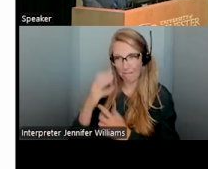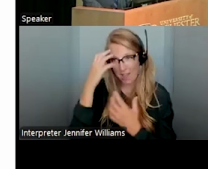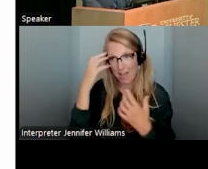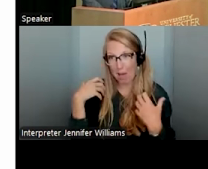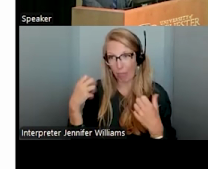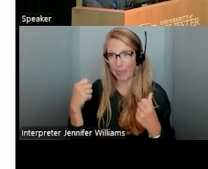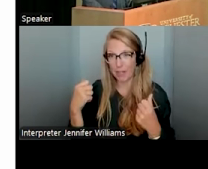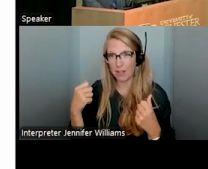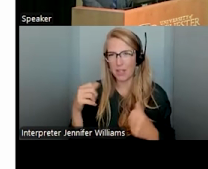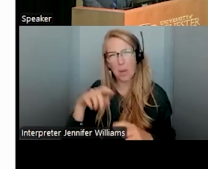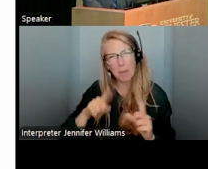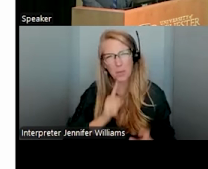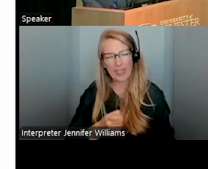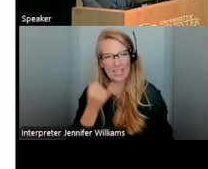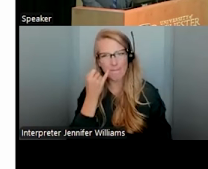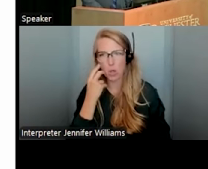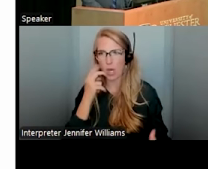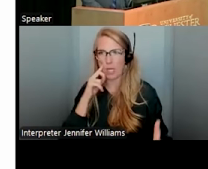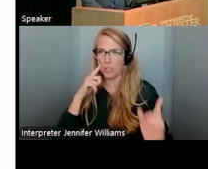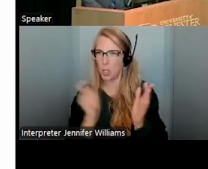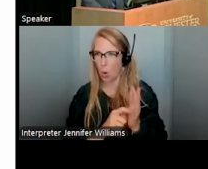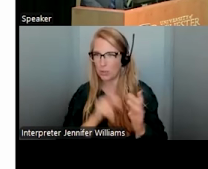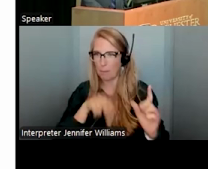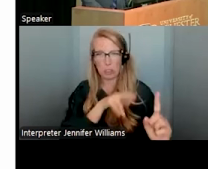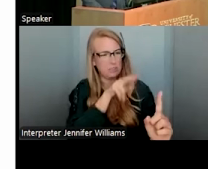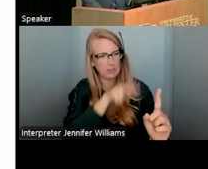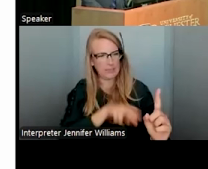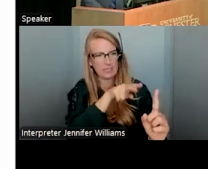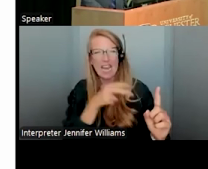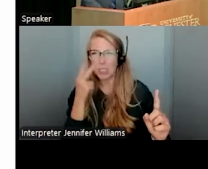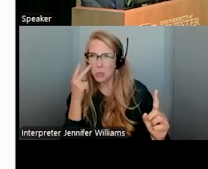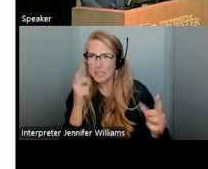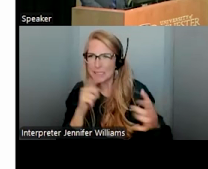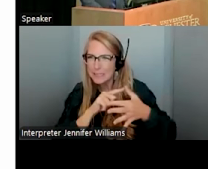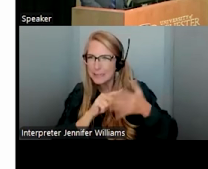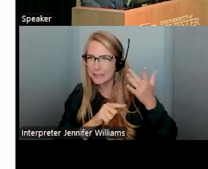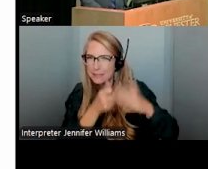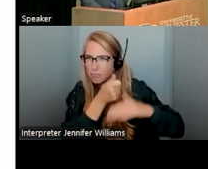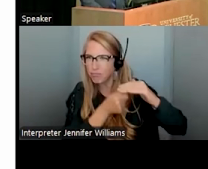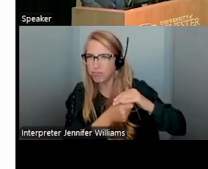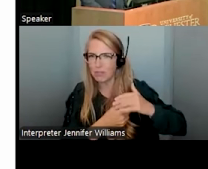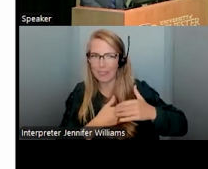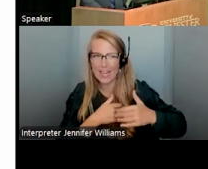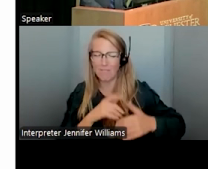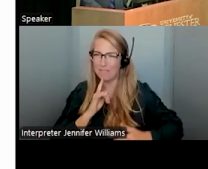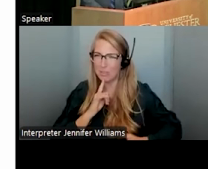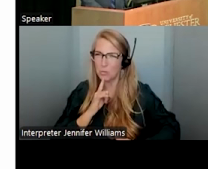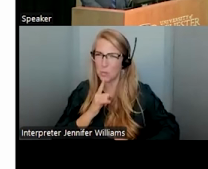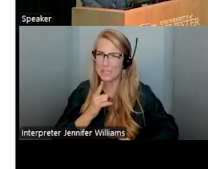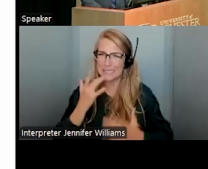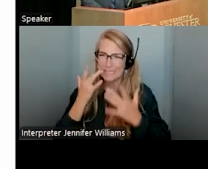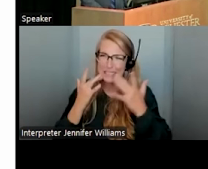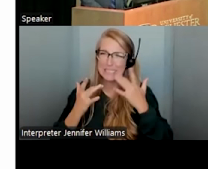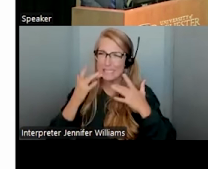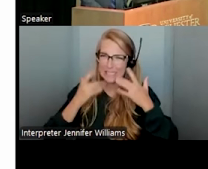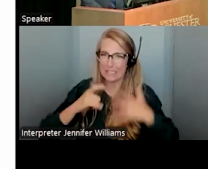see someone, particularly with those with mental disorders, with dire needs in all of these